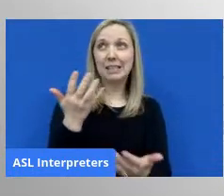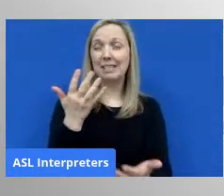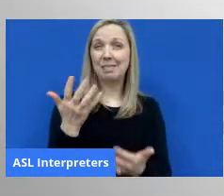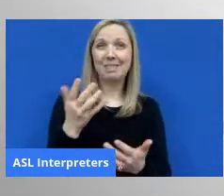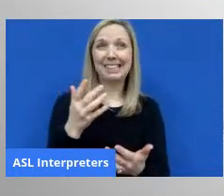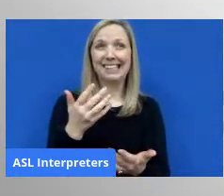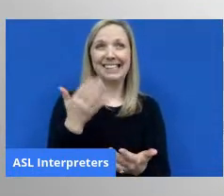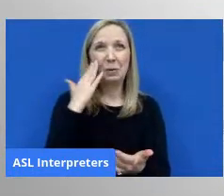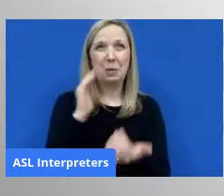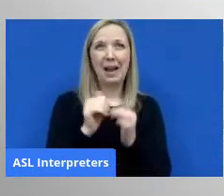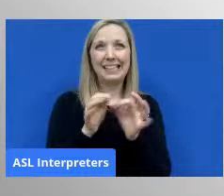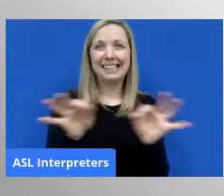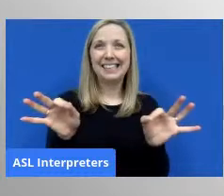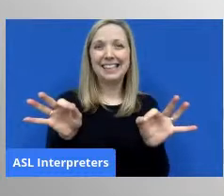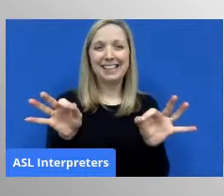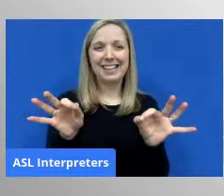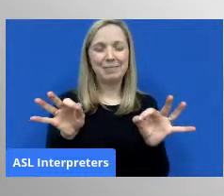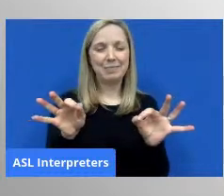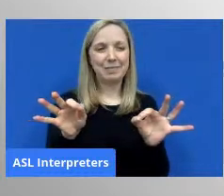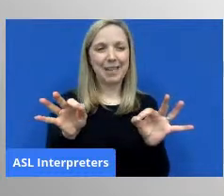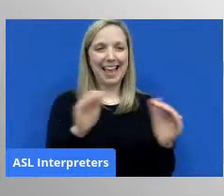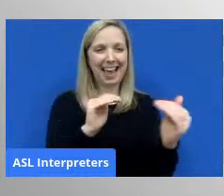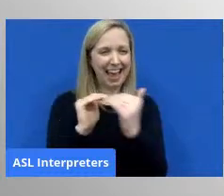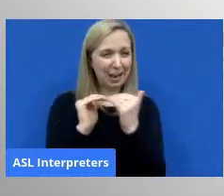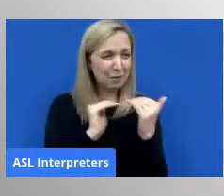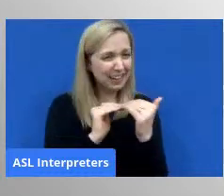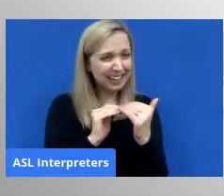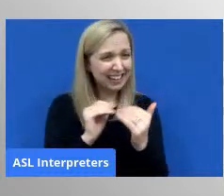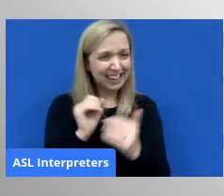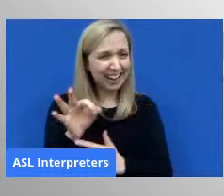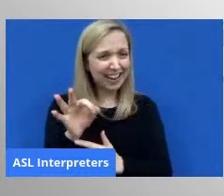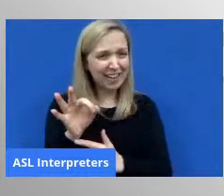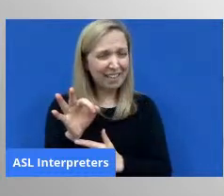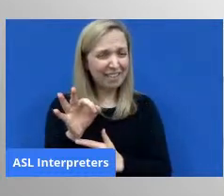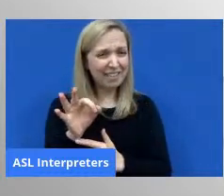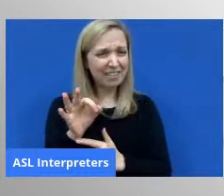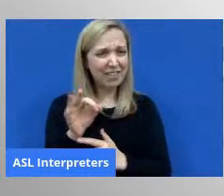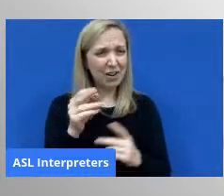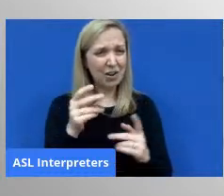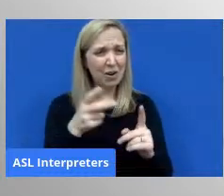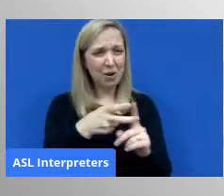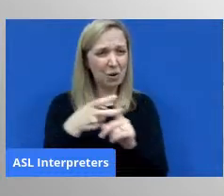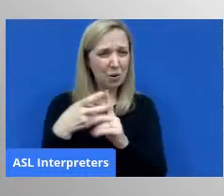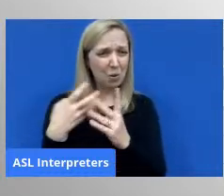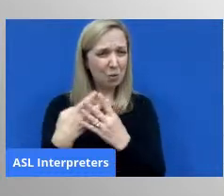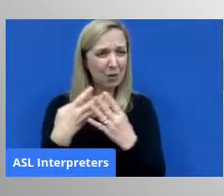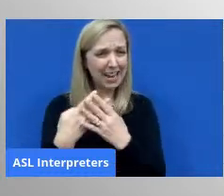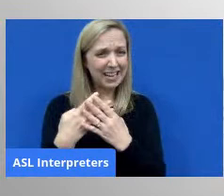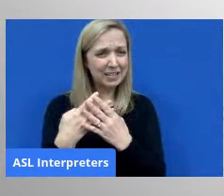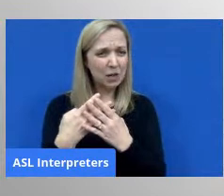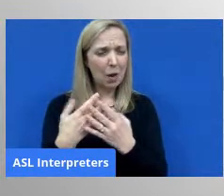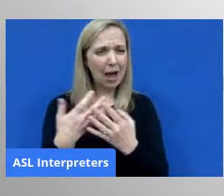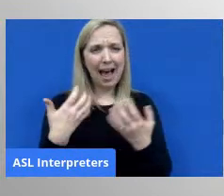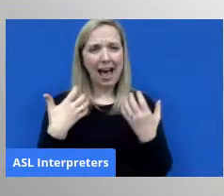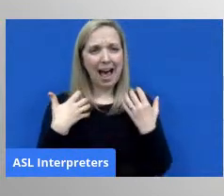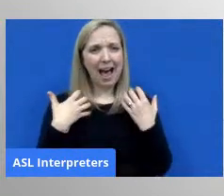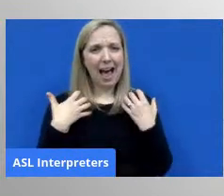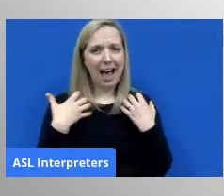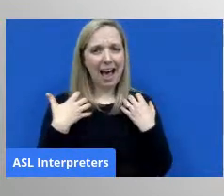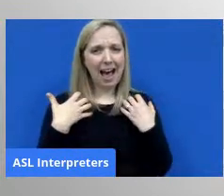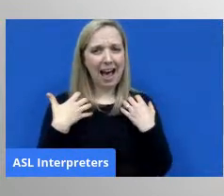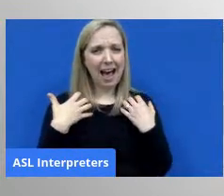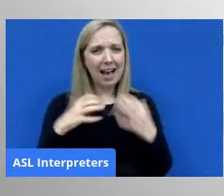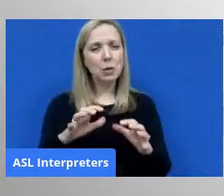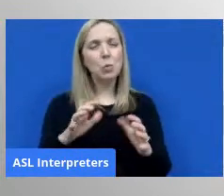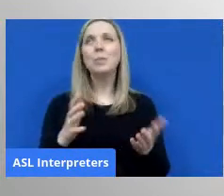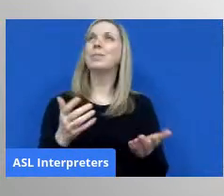guess, the equity of those arrests, and so that we're not singling out, you know,